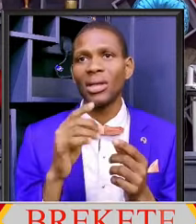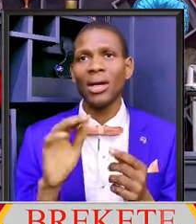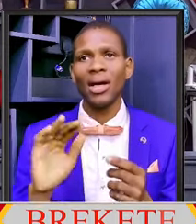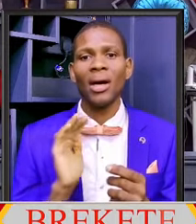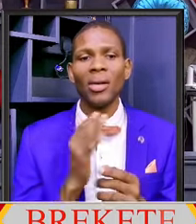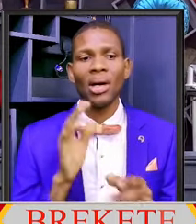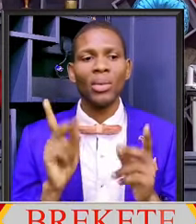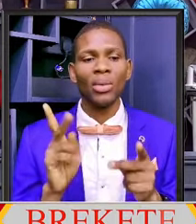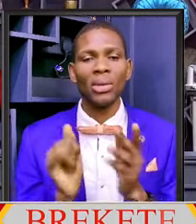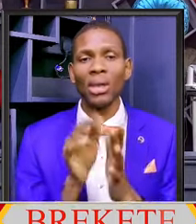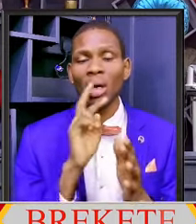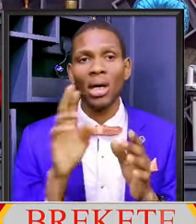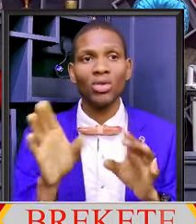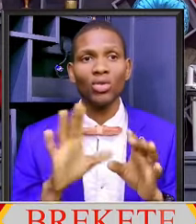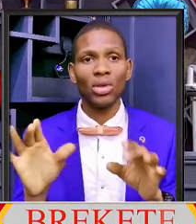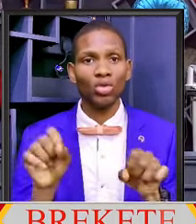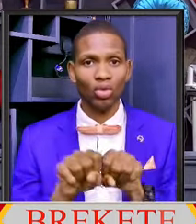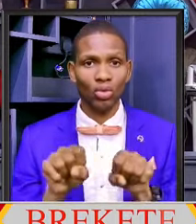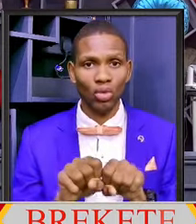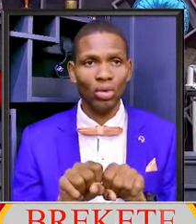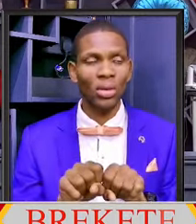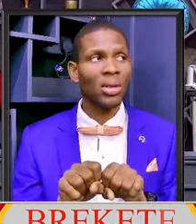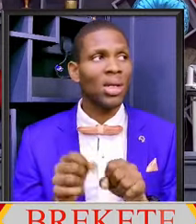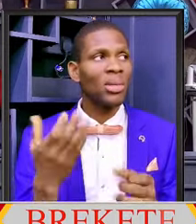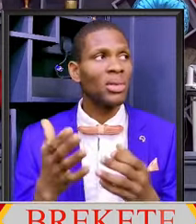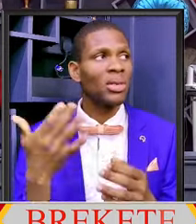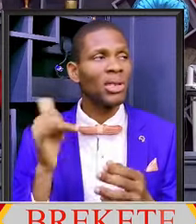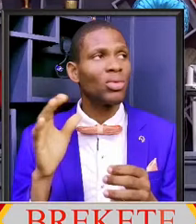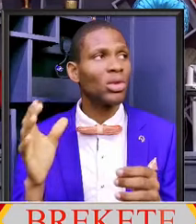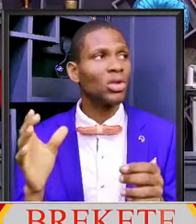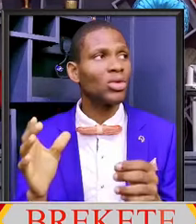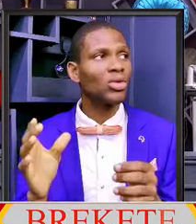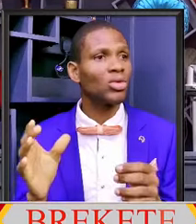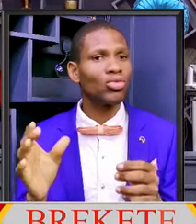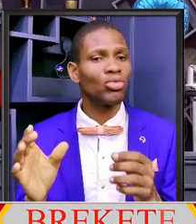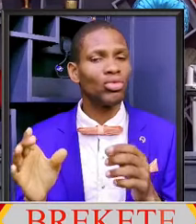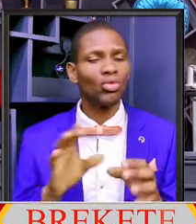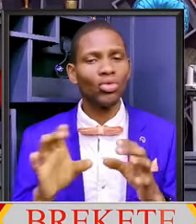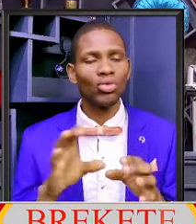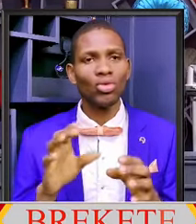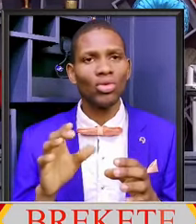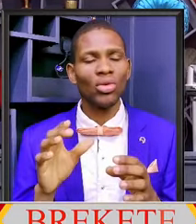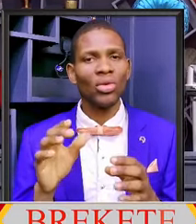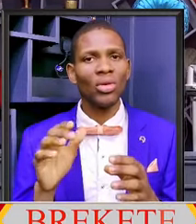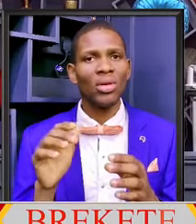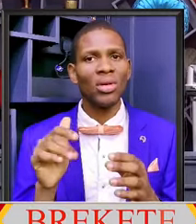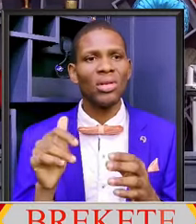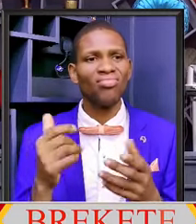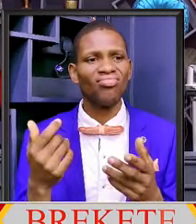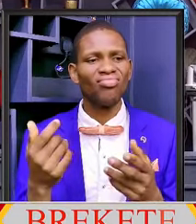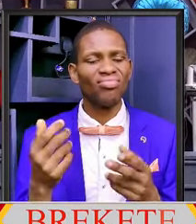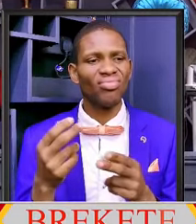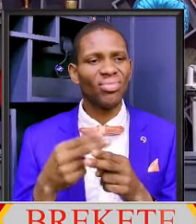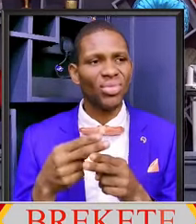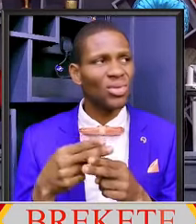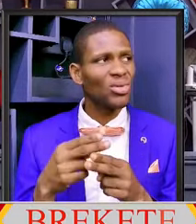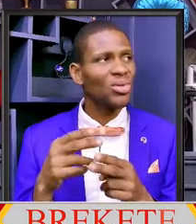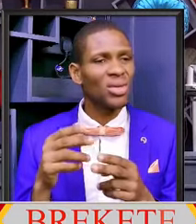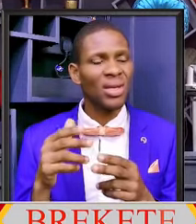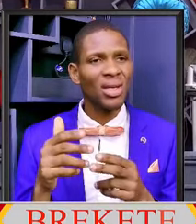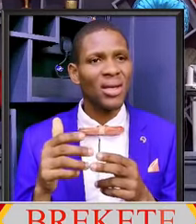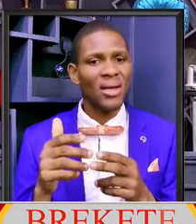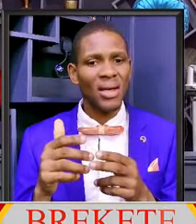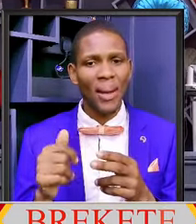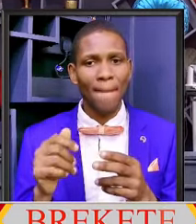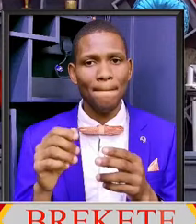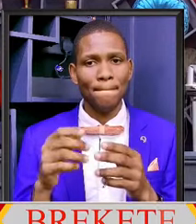people where they do shoe. They here. Maybe they forfeit temporarily reconstruct this belt